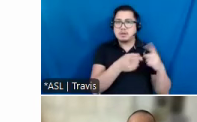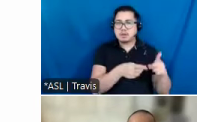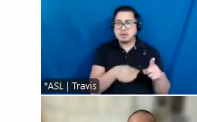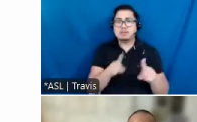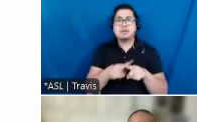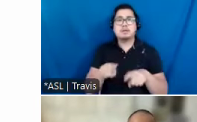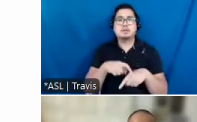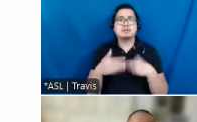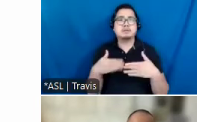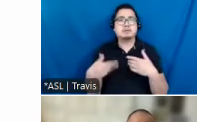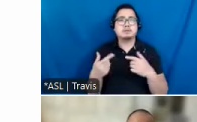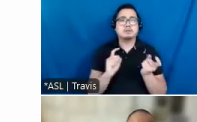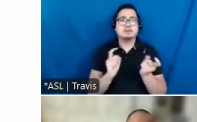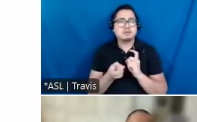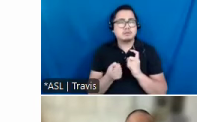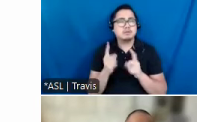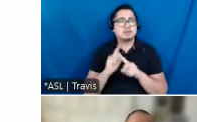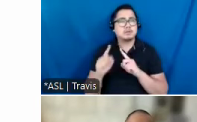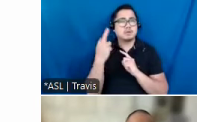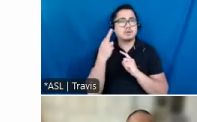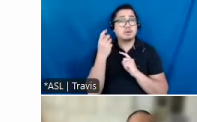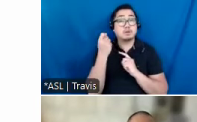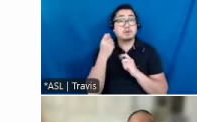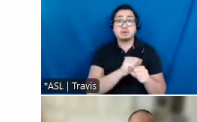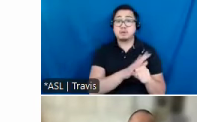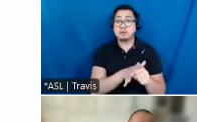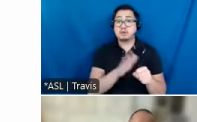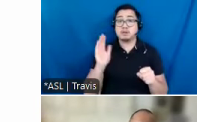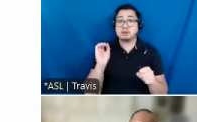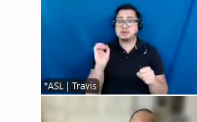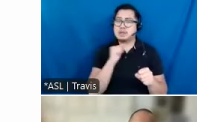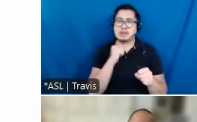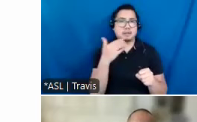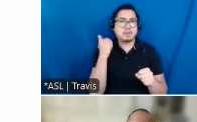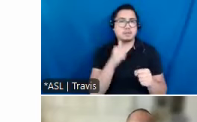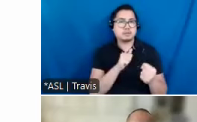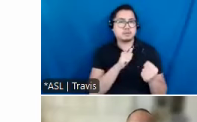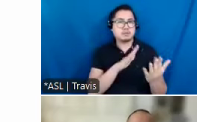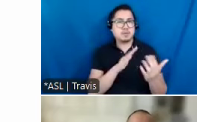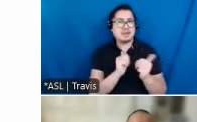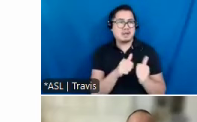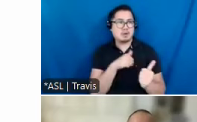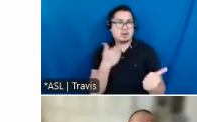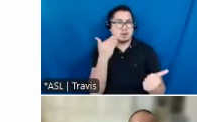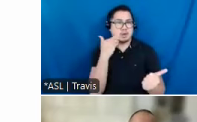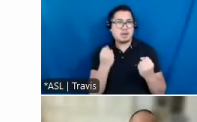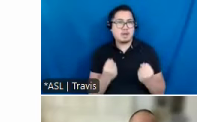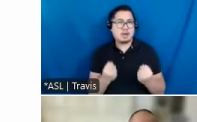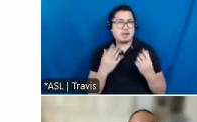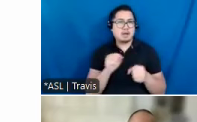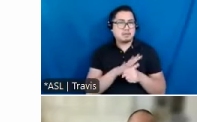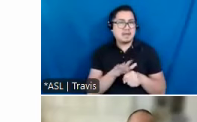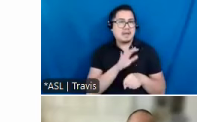time, for a number of different reasons, COVID-19 cases is not the best way for us to know how much COVID is